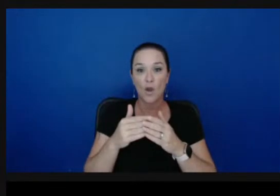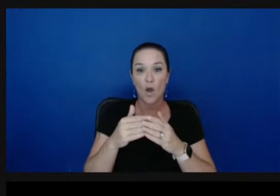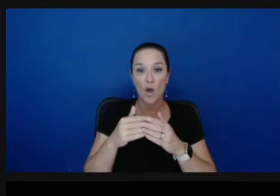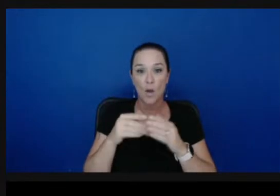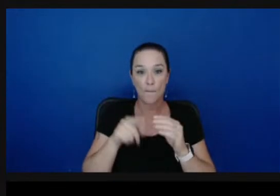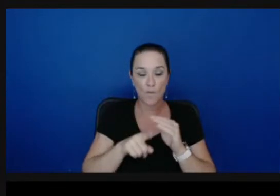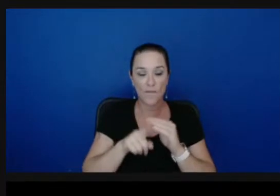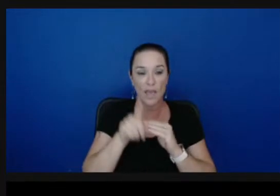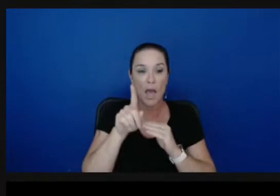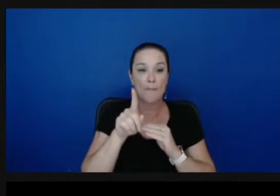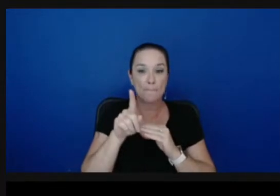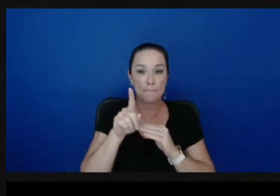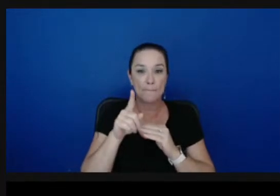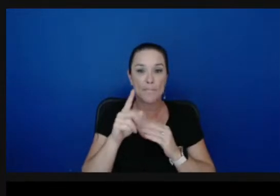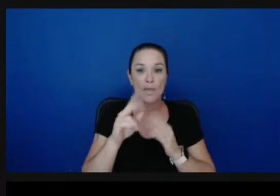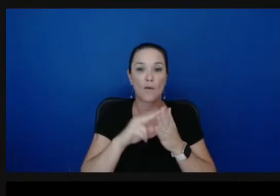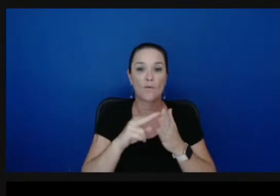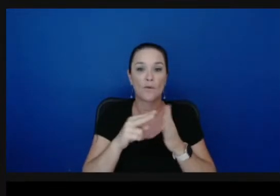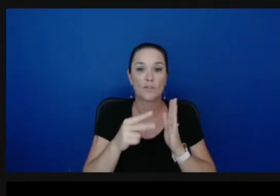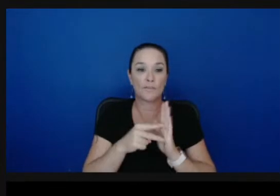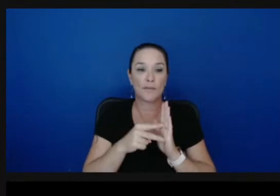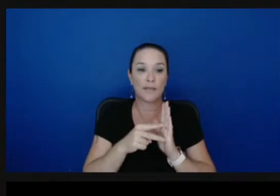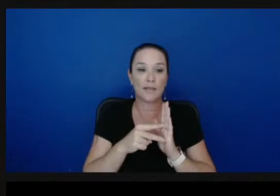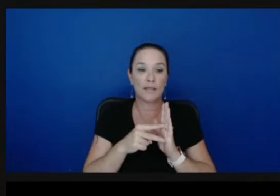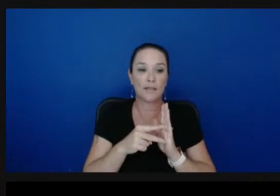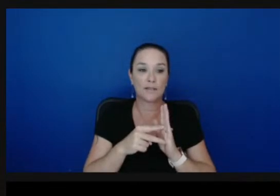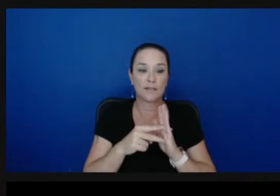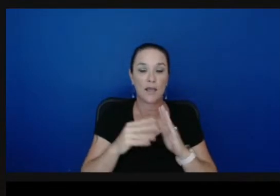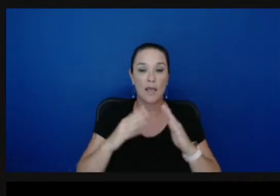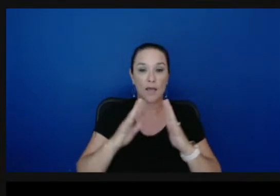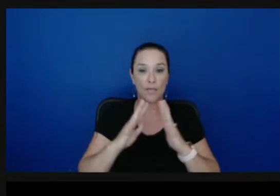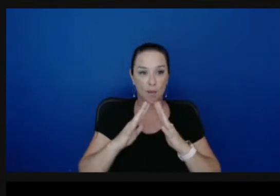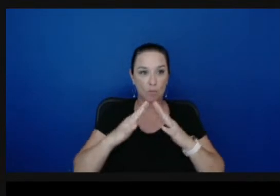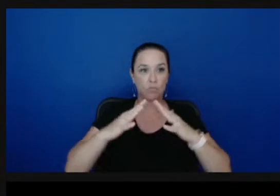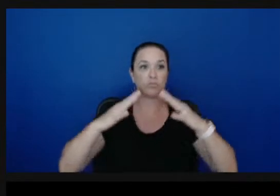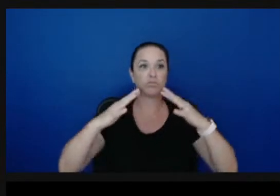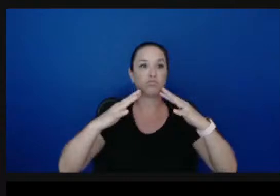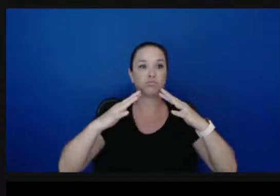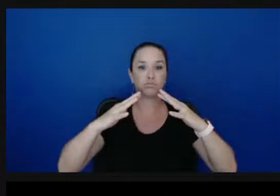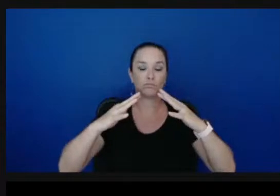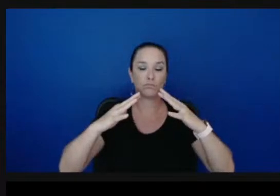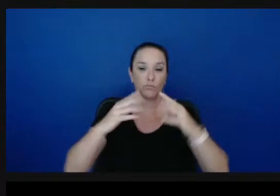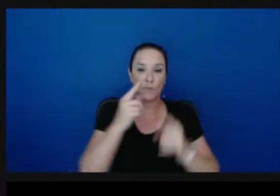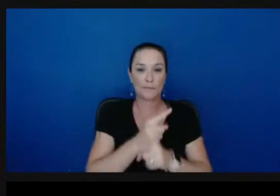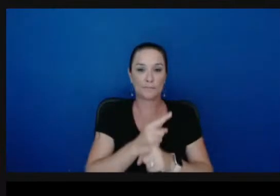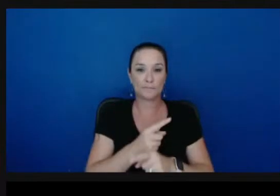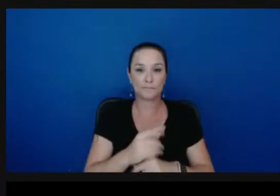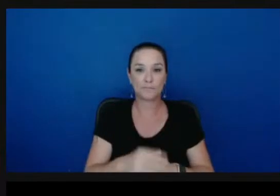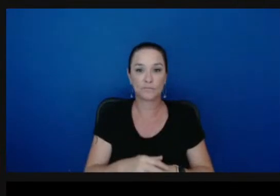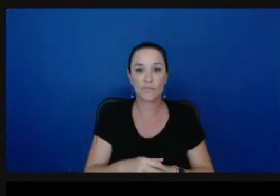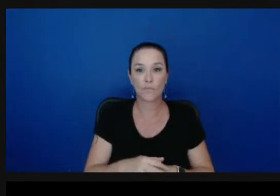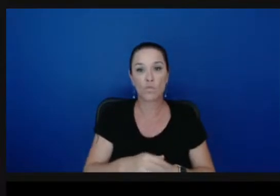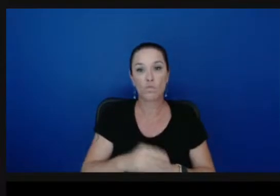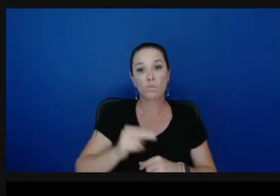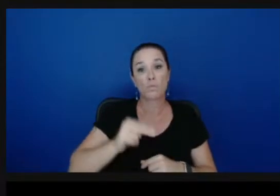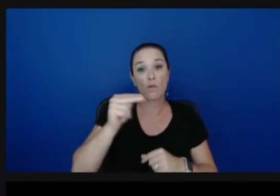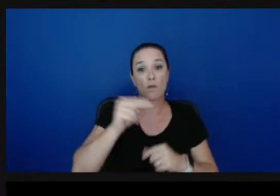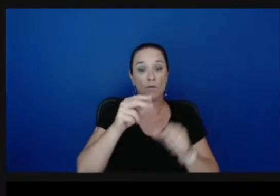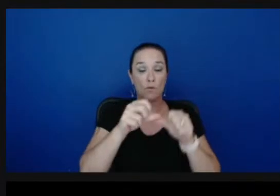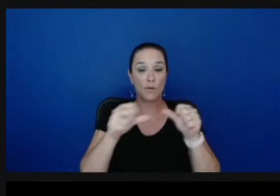showing increase of ground tilt, right? In the northern areas, these 2 at the